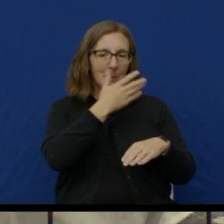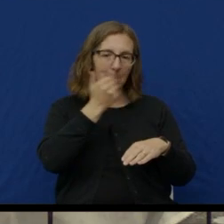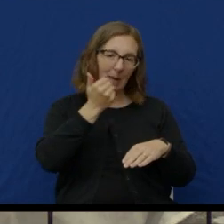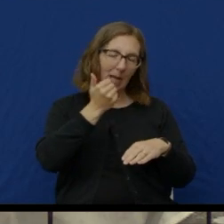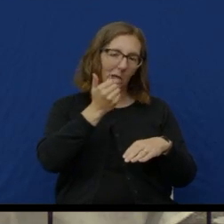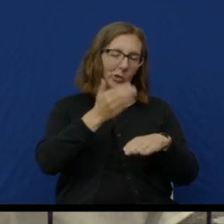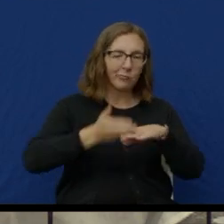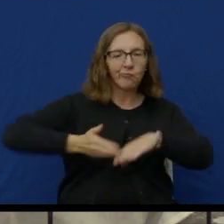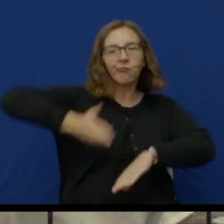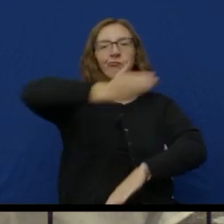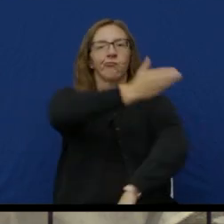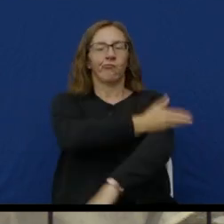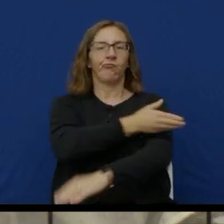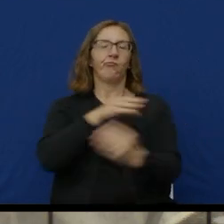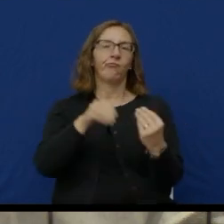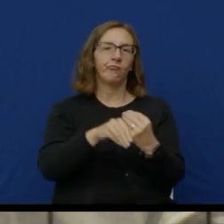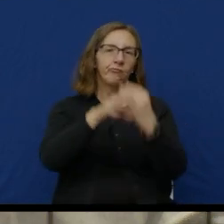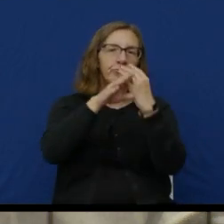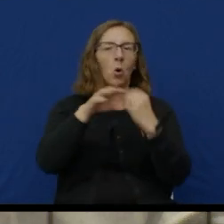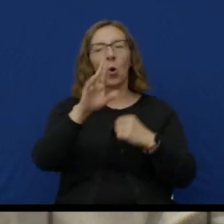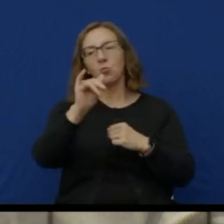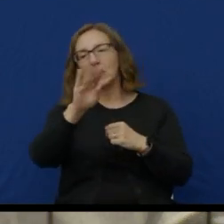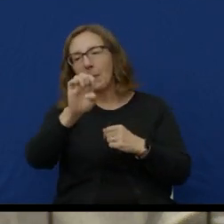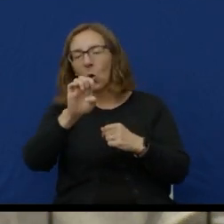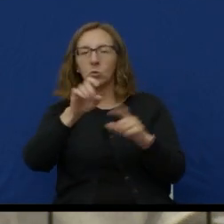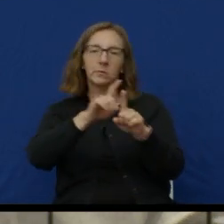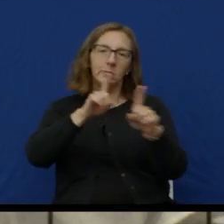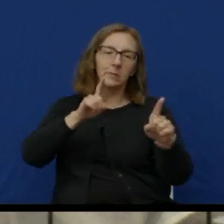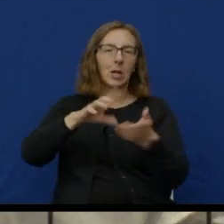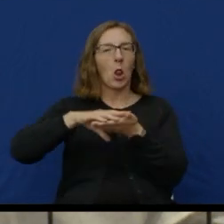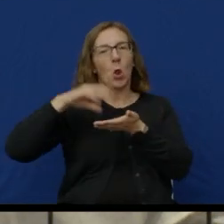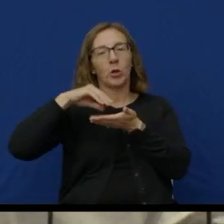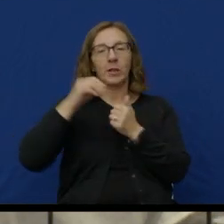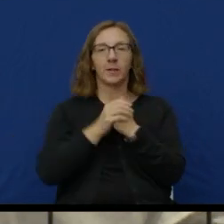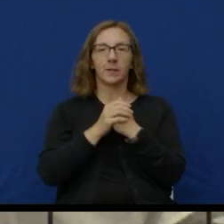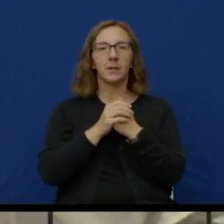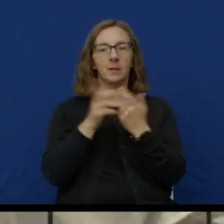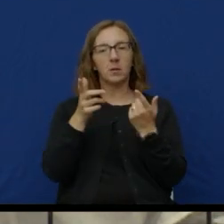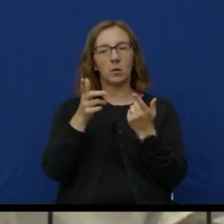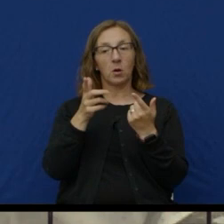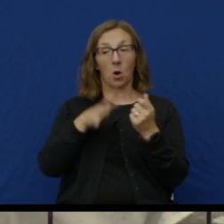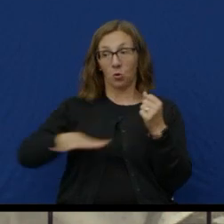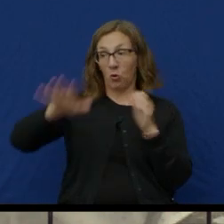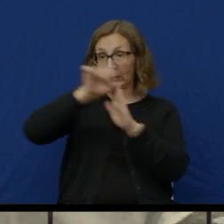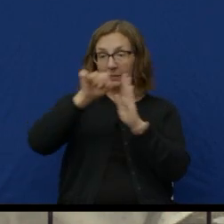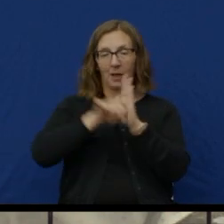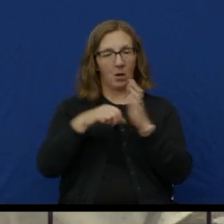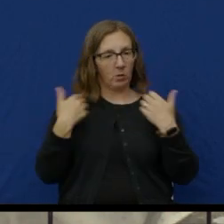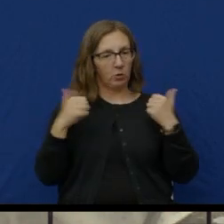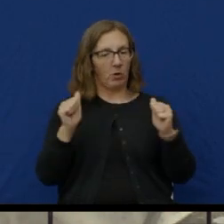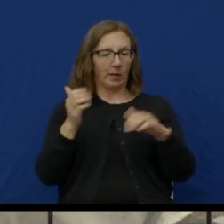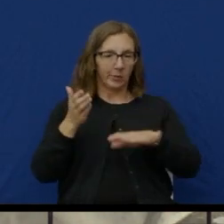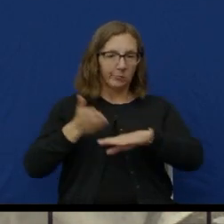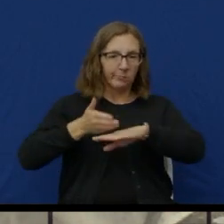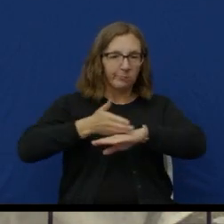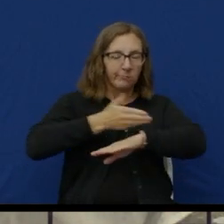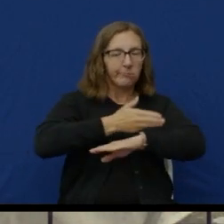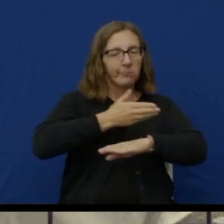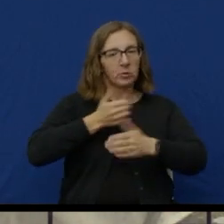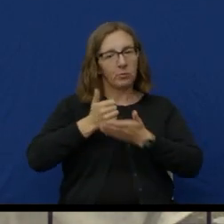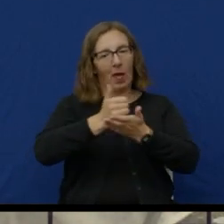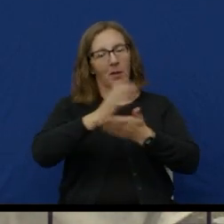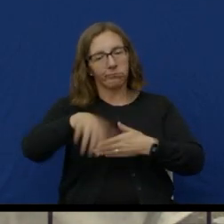learning. And so we have a team that's working across the state to build that network with schools and districts who are offering